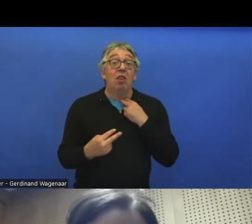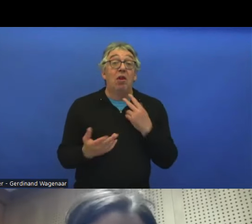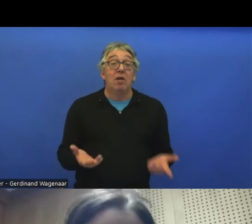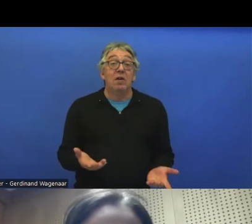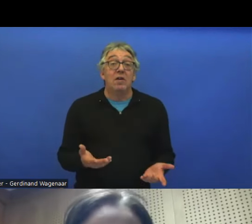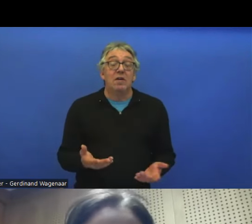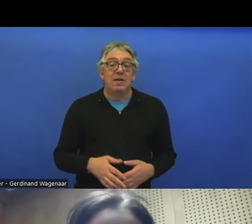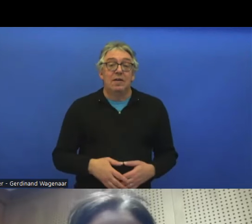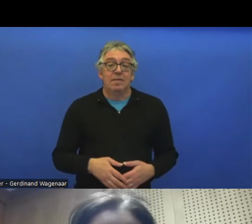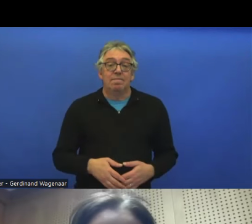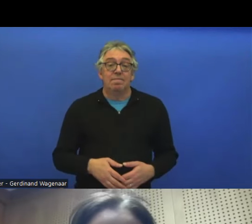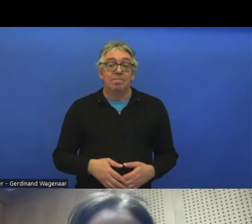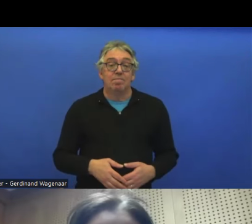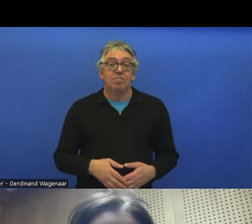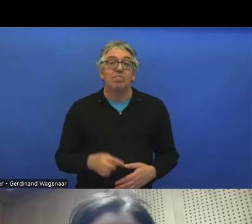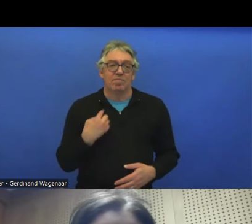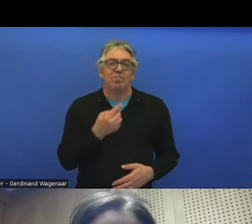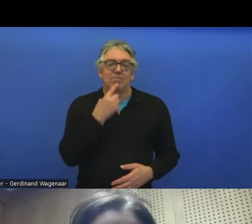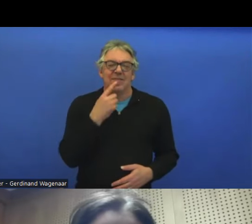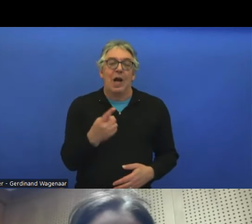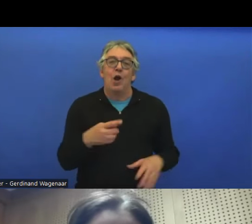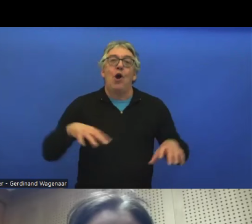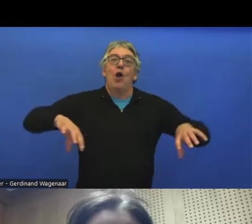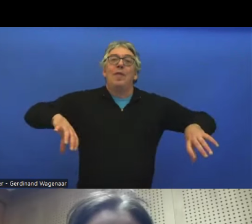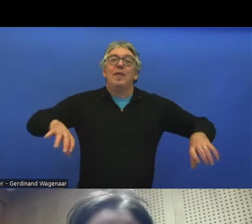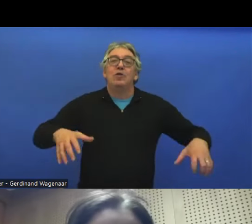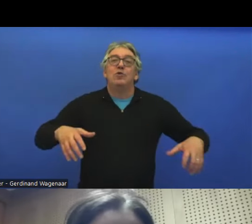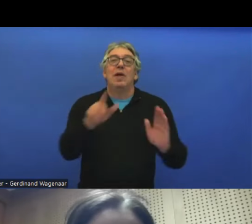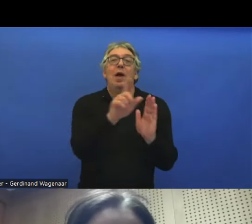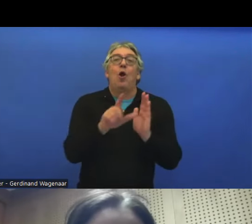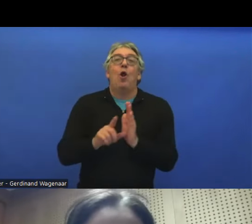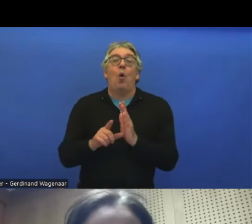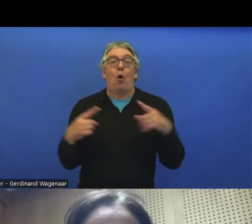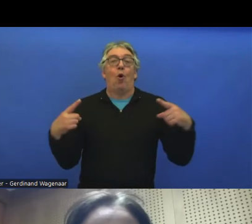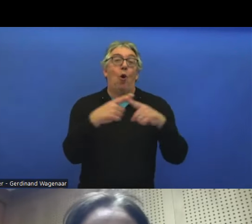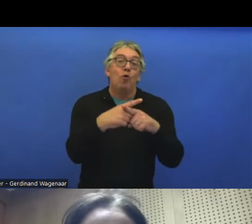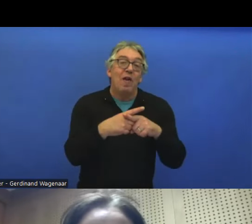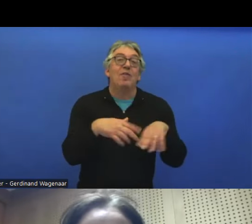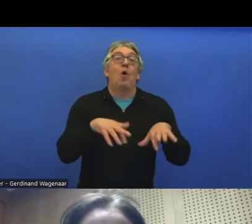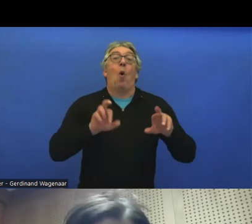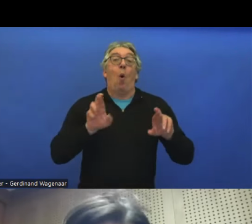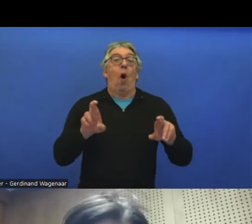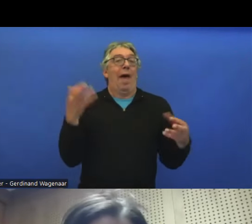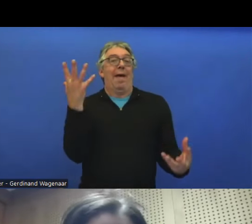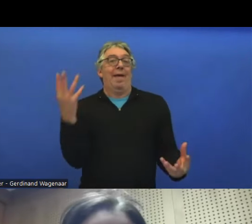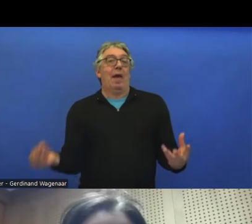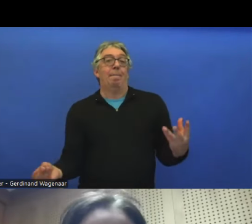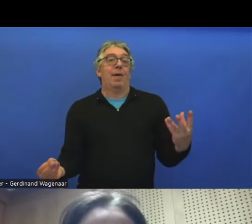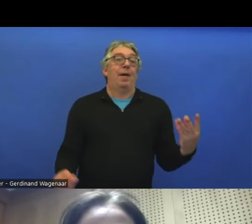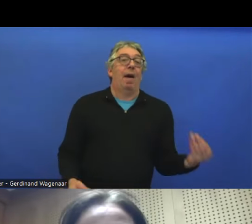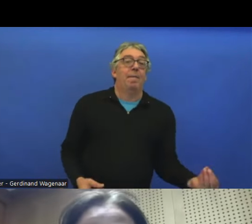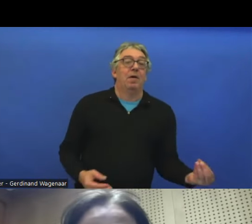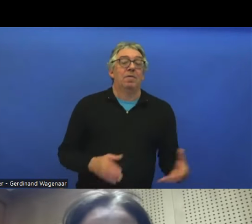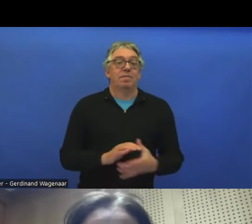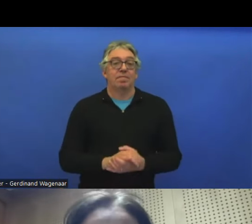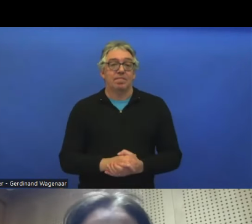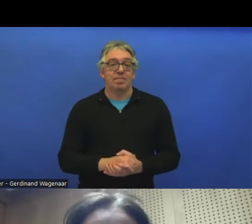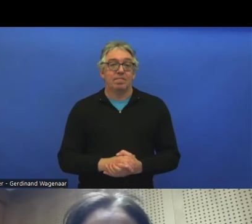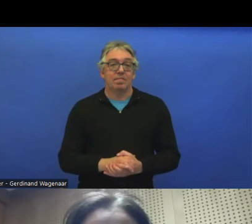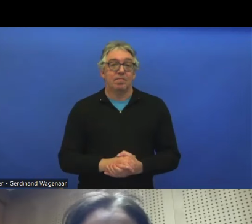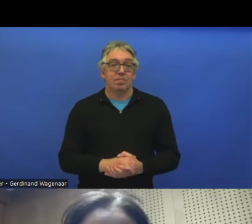of a conflict between nationality laws or gaps in nationality laws. Now, in order to prevent